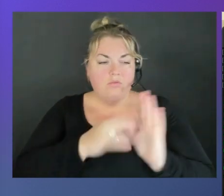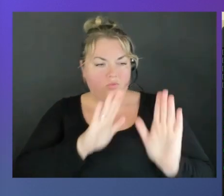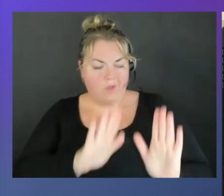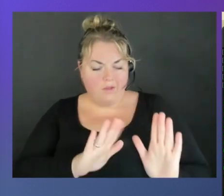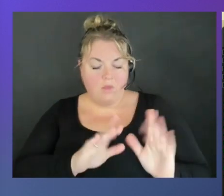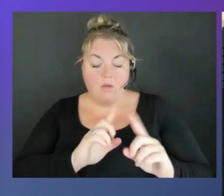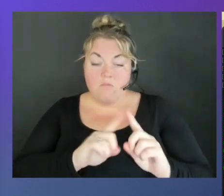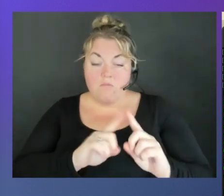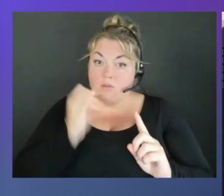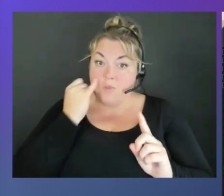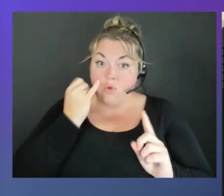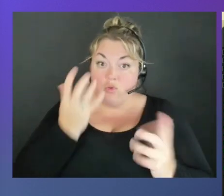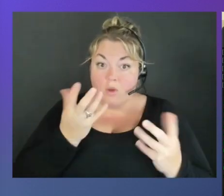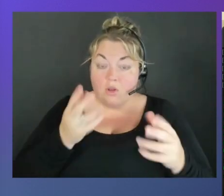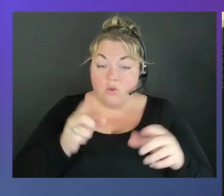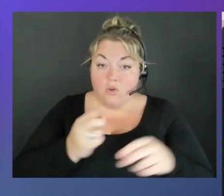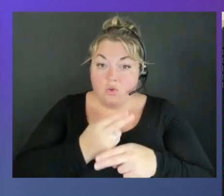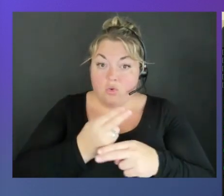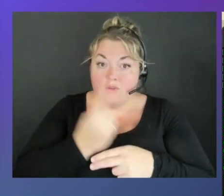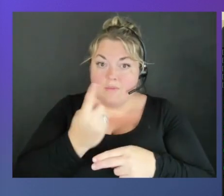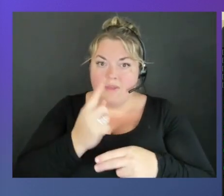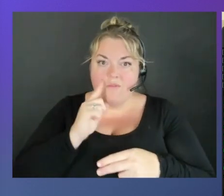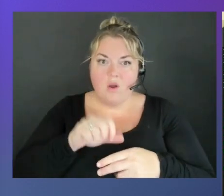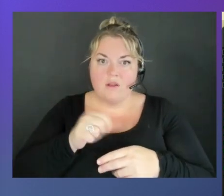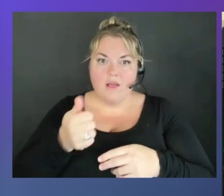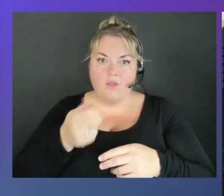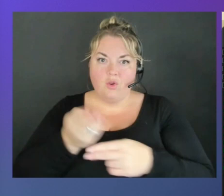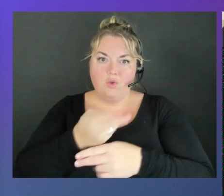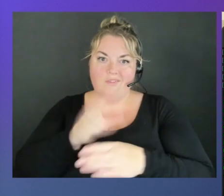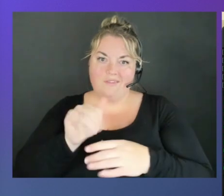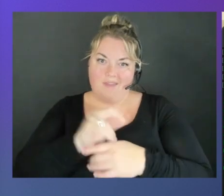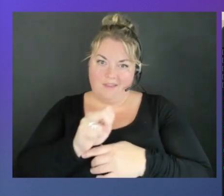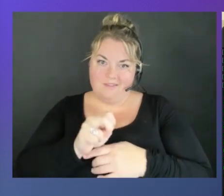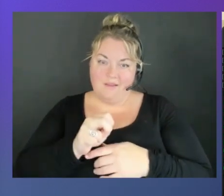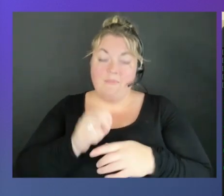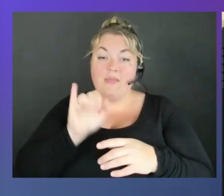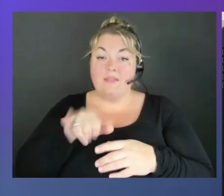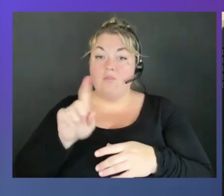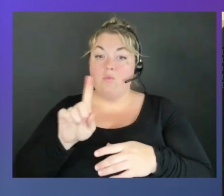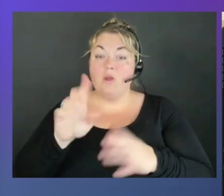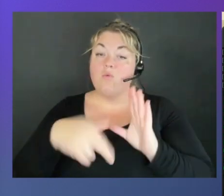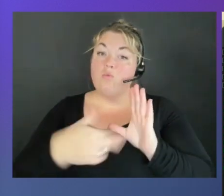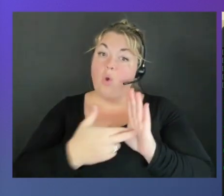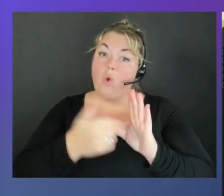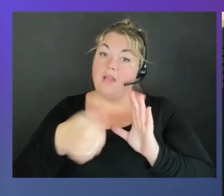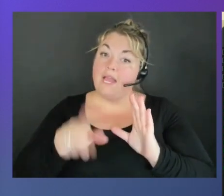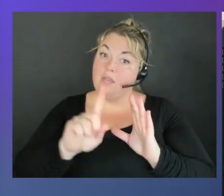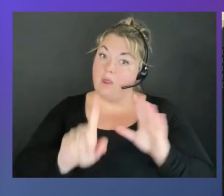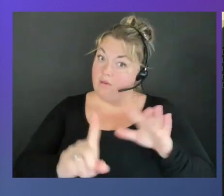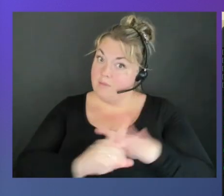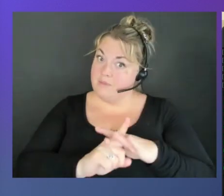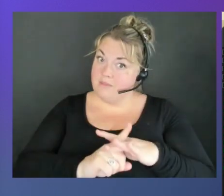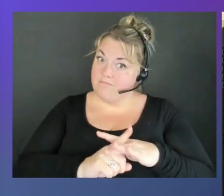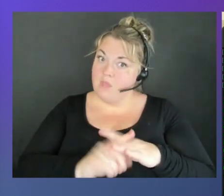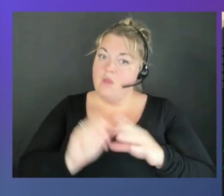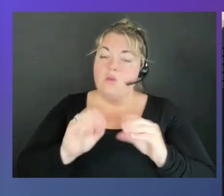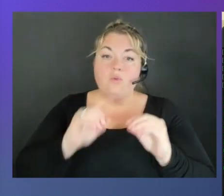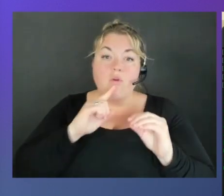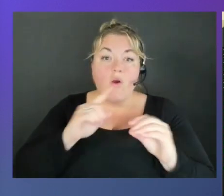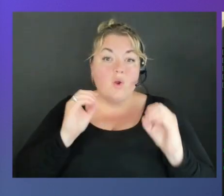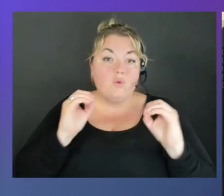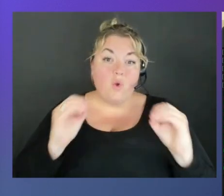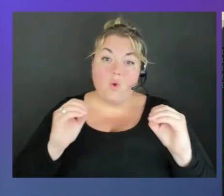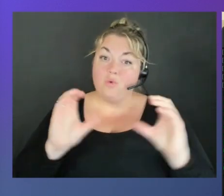that serves another use case? This is where roles anywhere comes in. So there are no